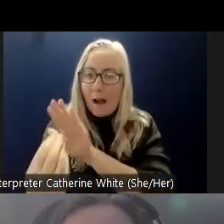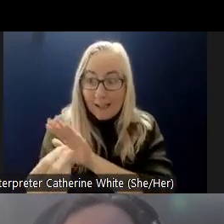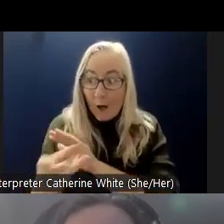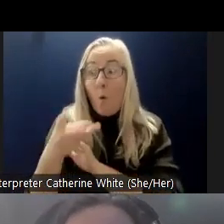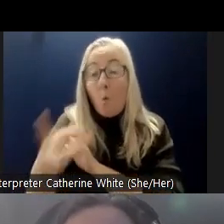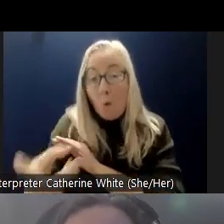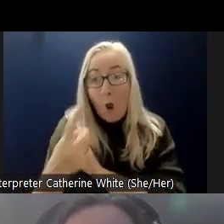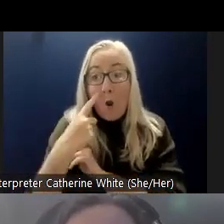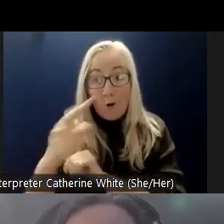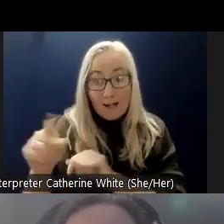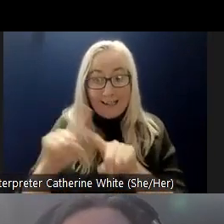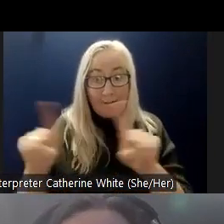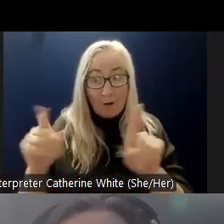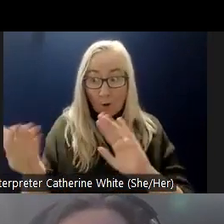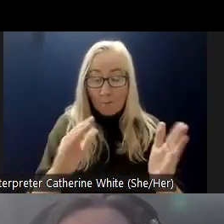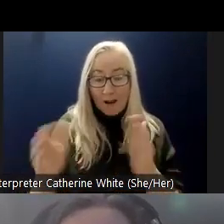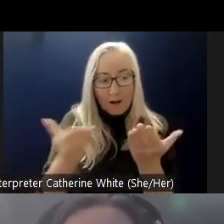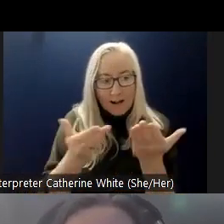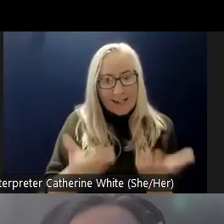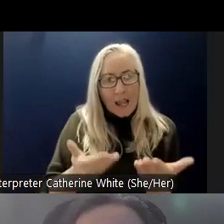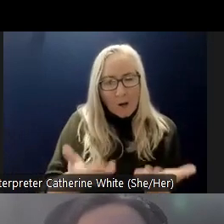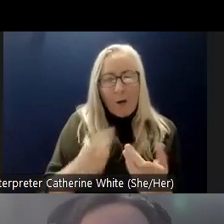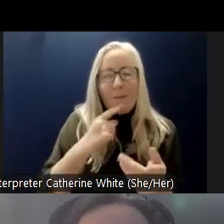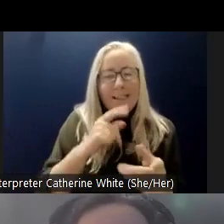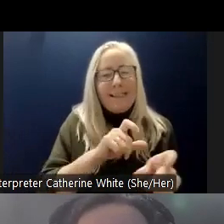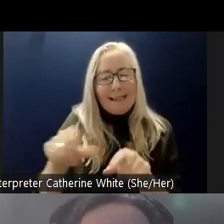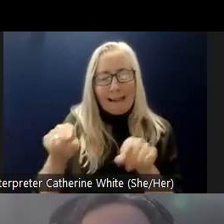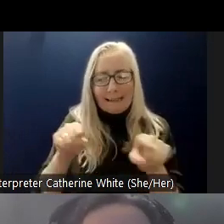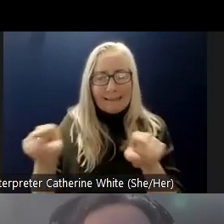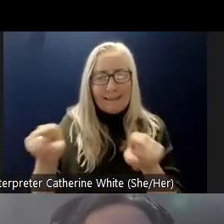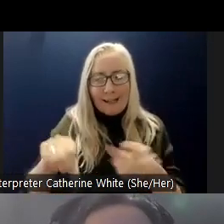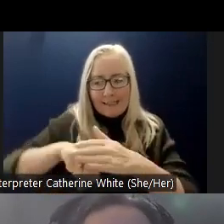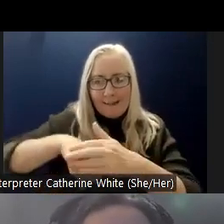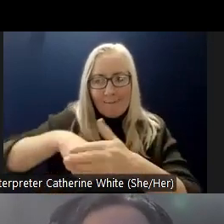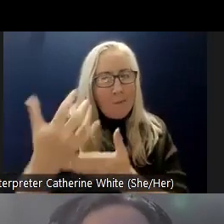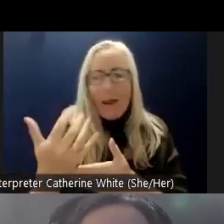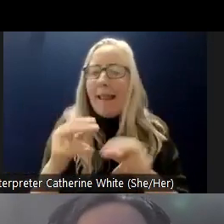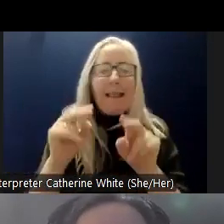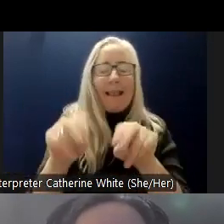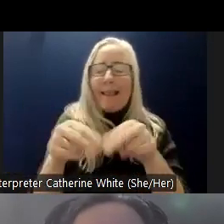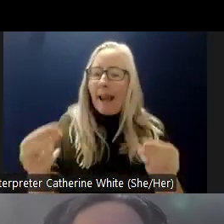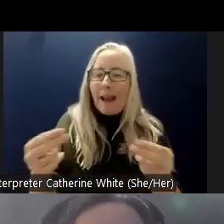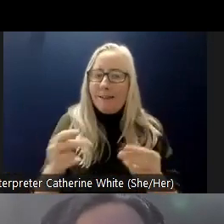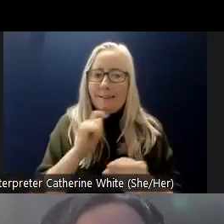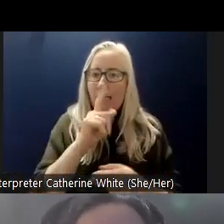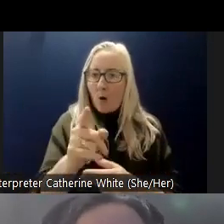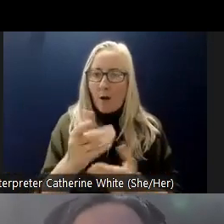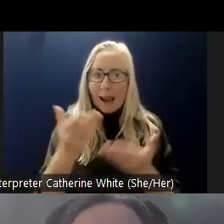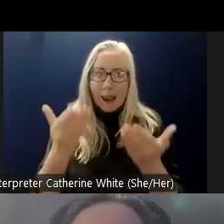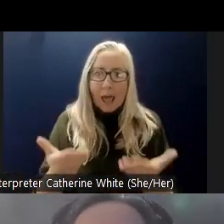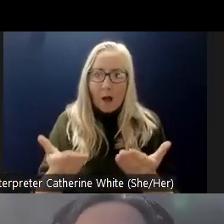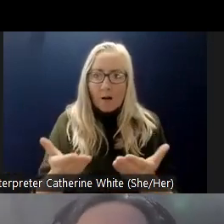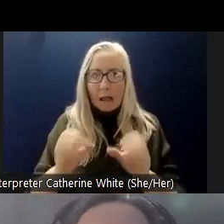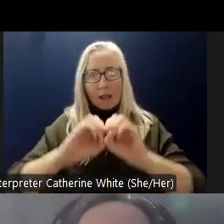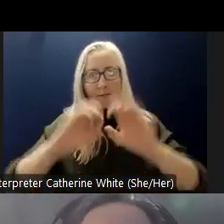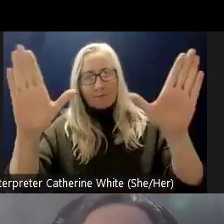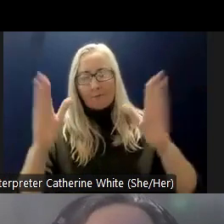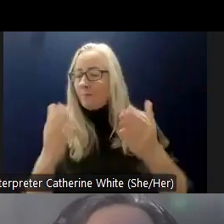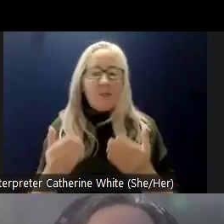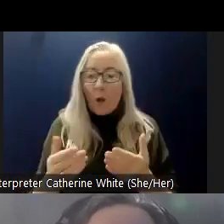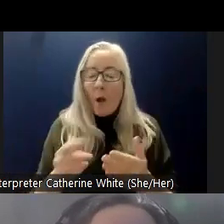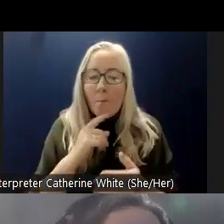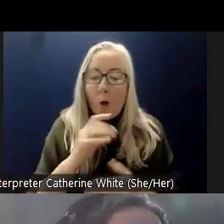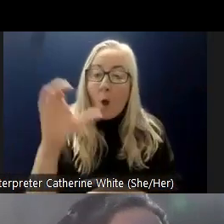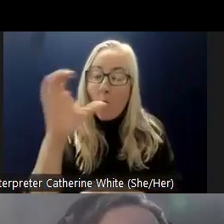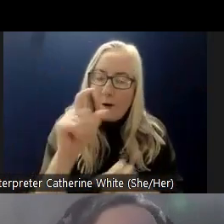to what's there at the moment. But it's still in development, so I can't give you any certainty about what that will look like. But it does appear